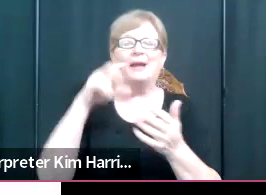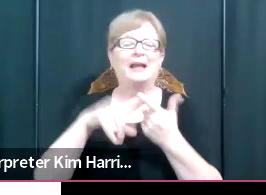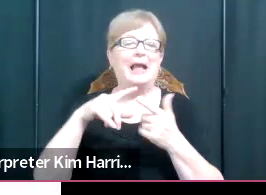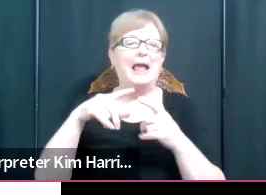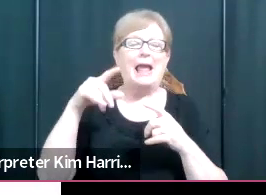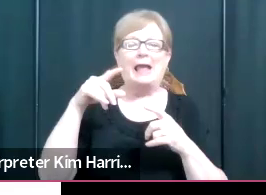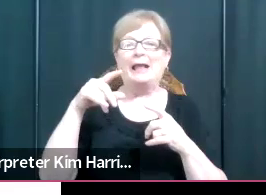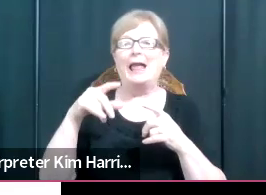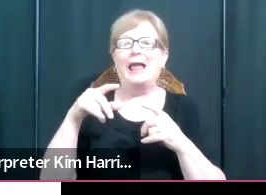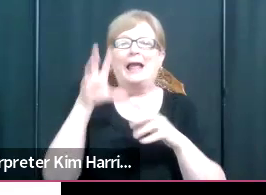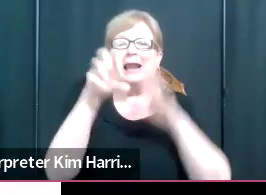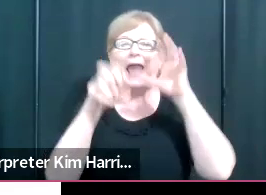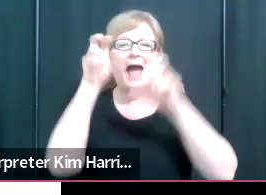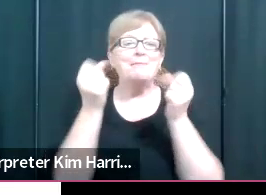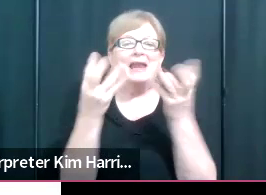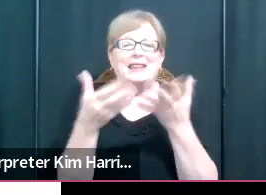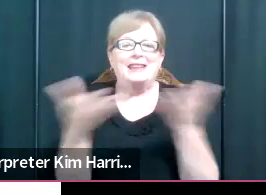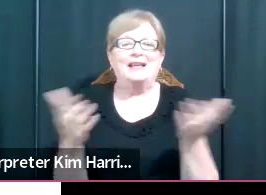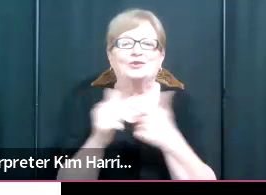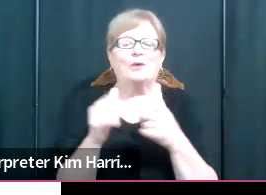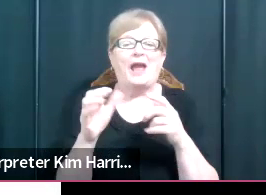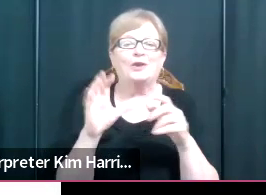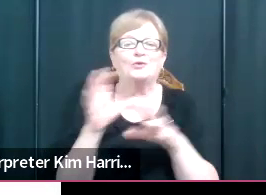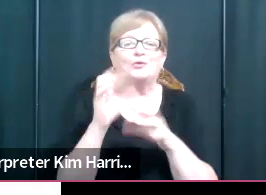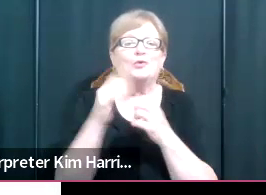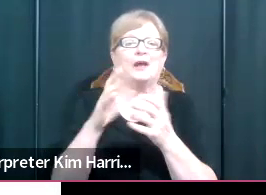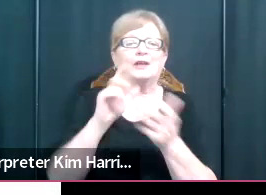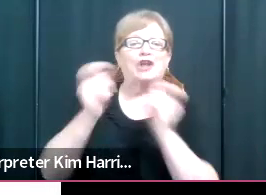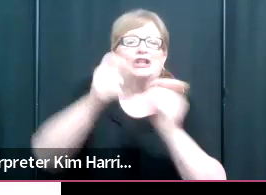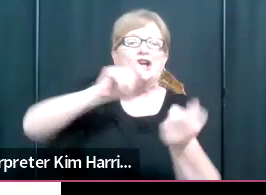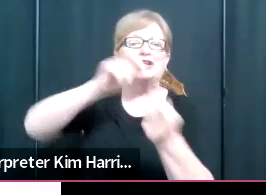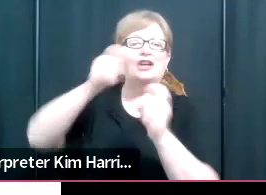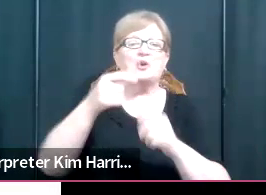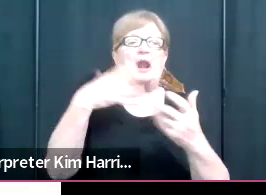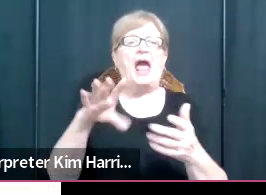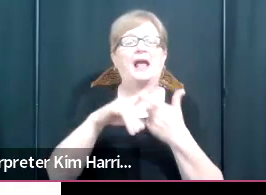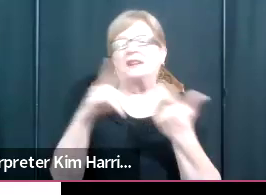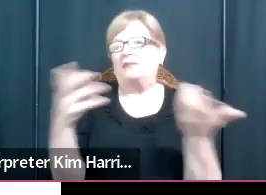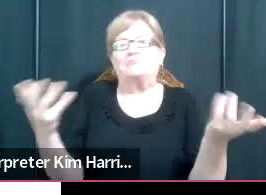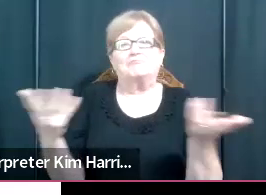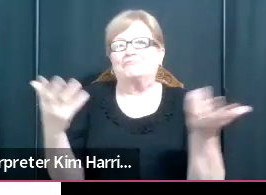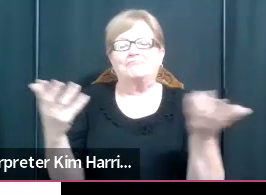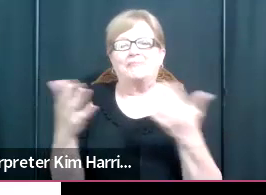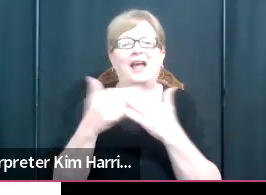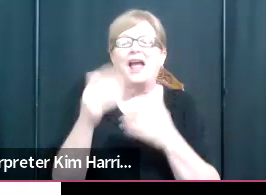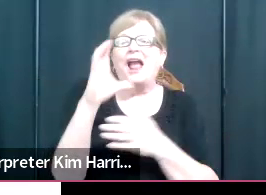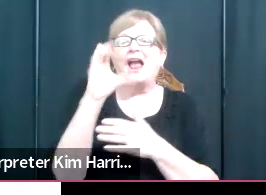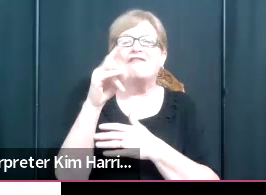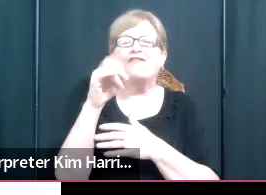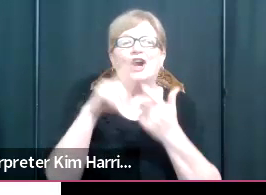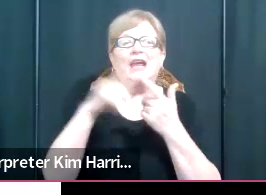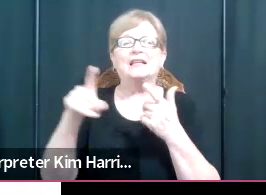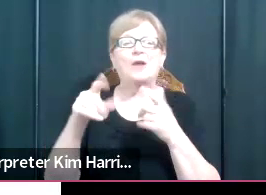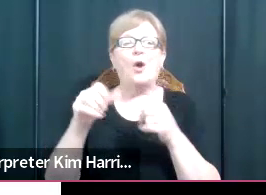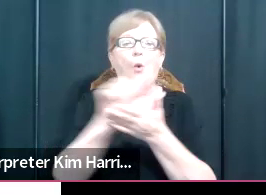all those things. And you can reconfigure it if you decide you don't like it. The covers are also washable, which is